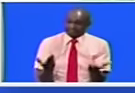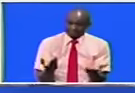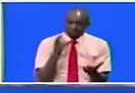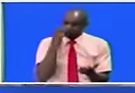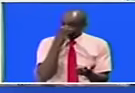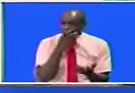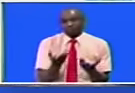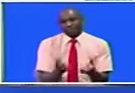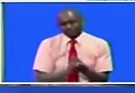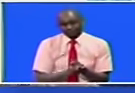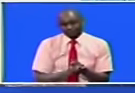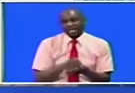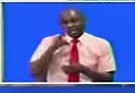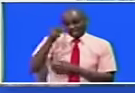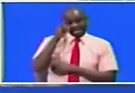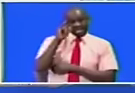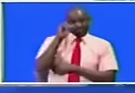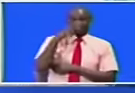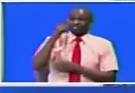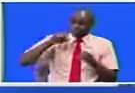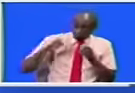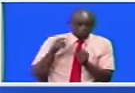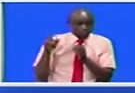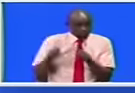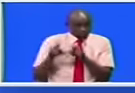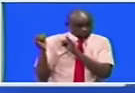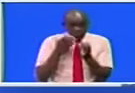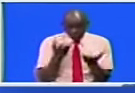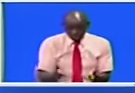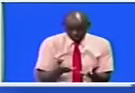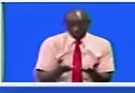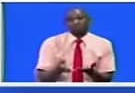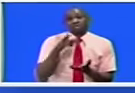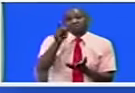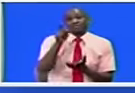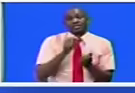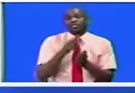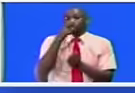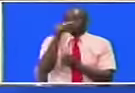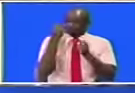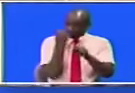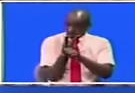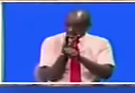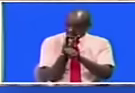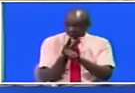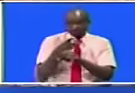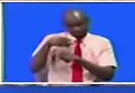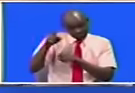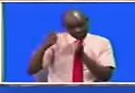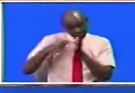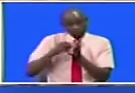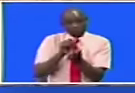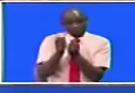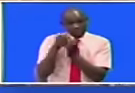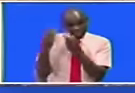crops. NIB also introduced the farmers to the National Cereals and Produce Board in 2012. The irrigation board also